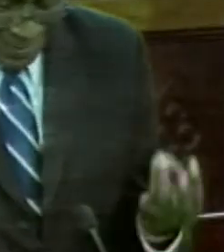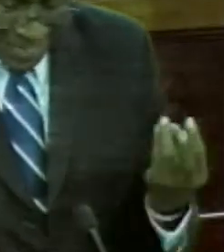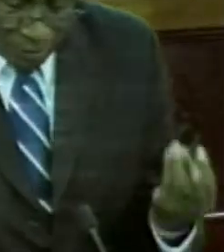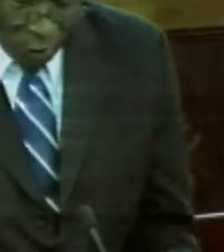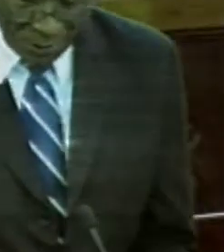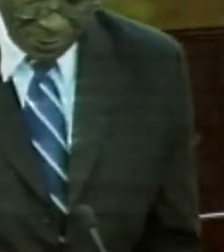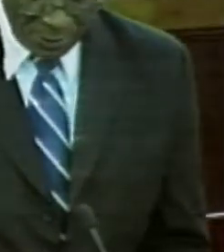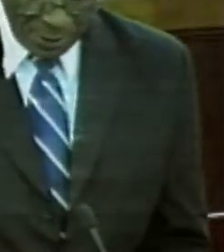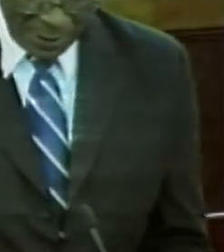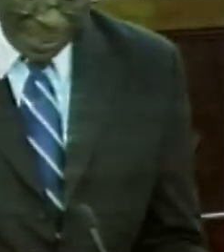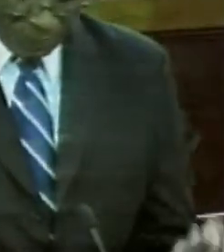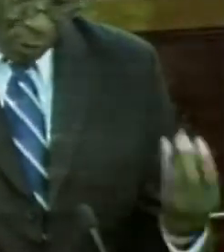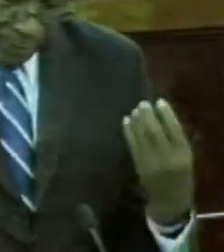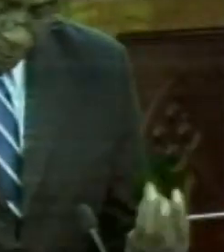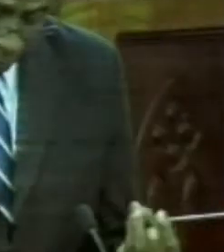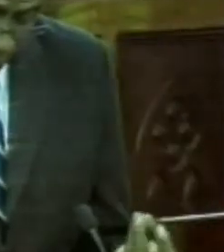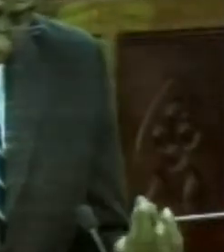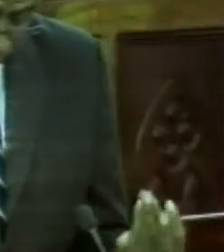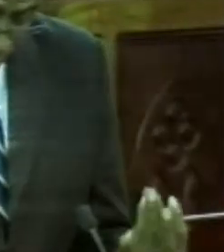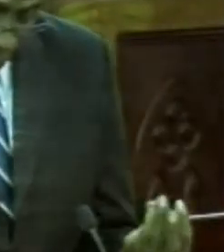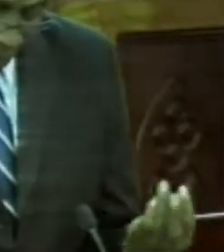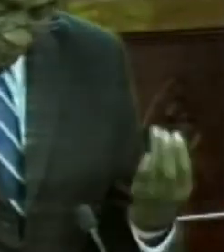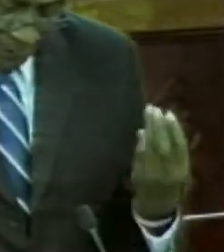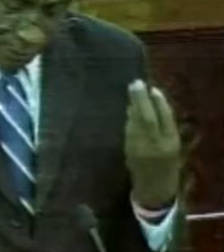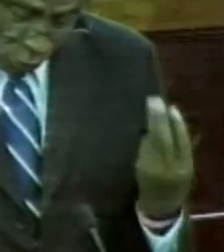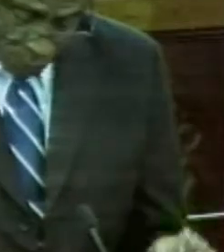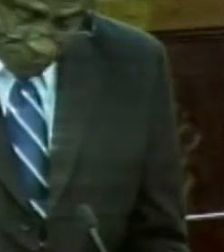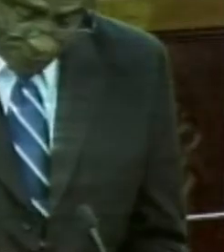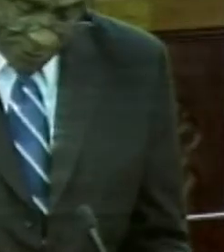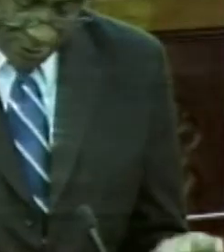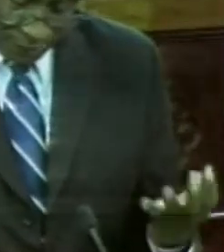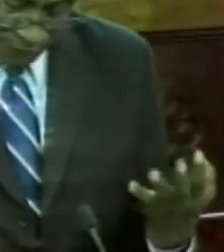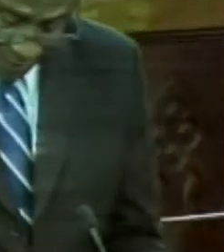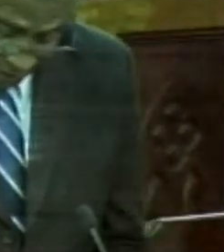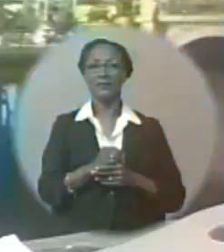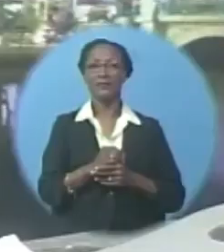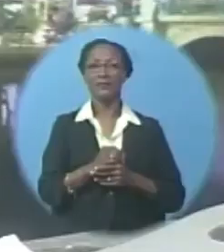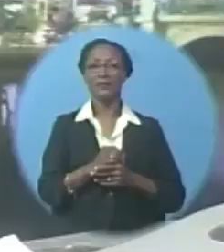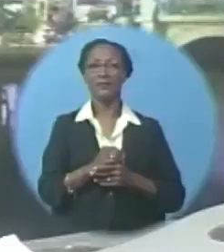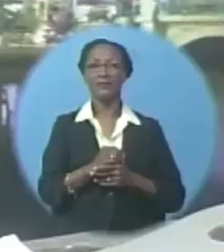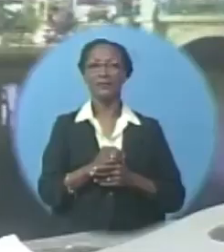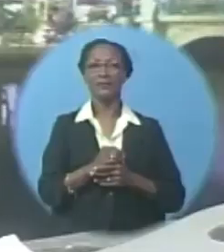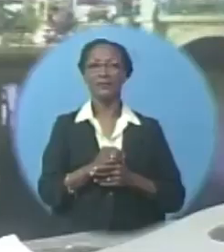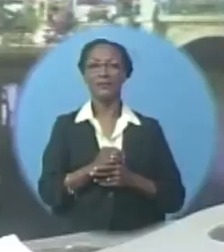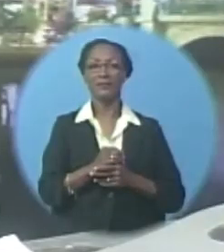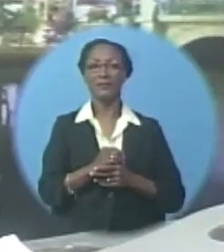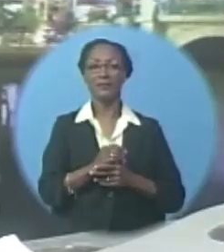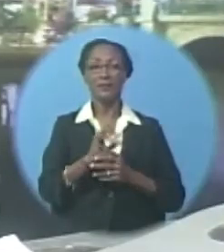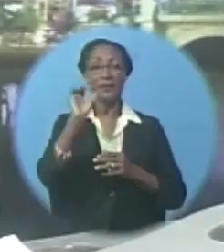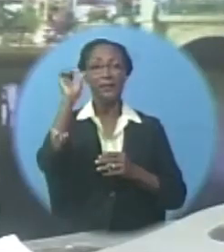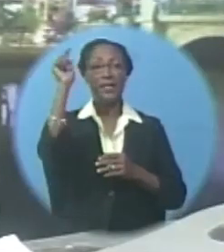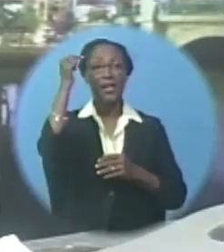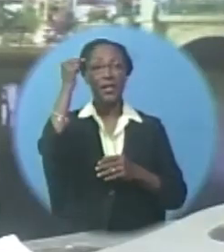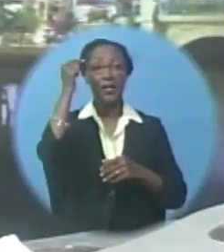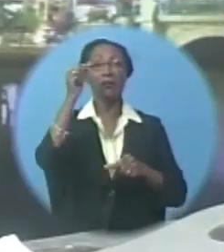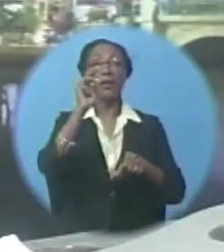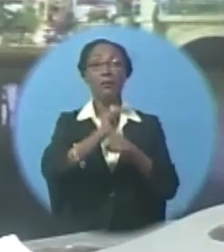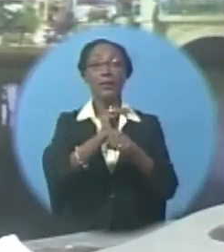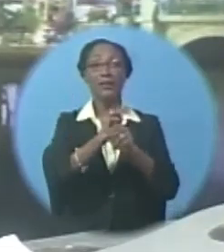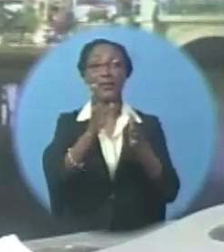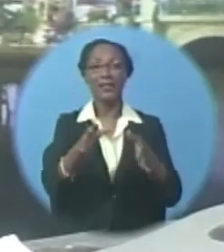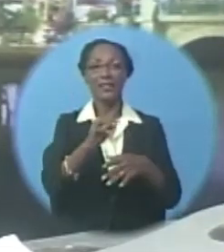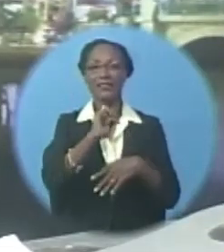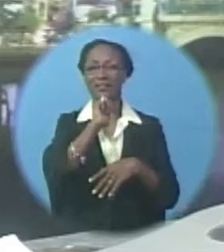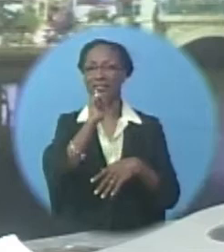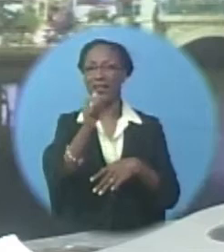with the landlord, have a problem finding homes because of fire. A government minister isn't in